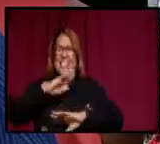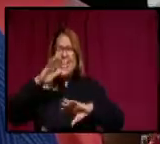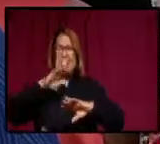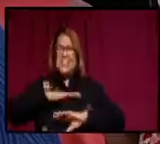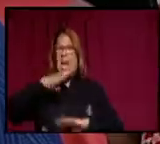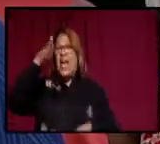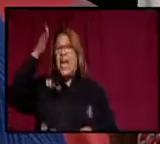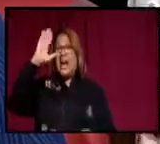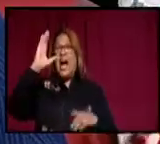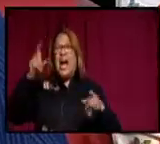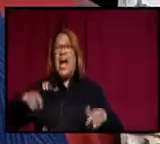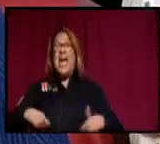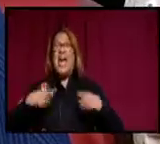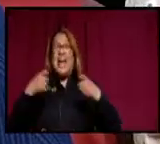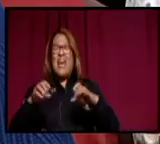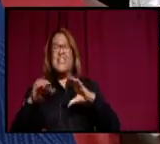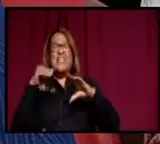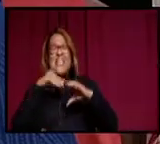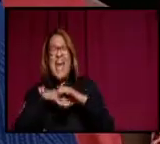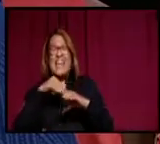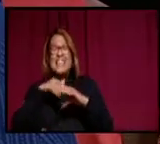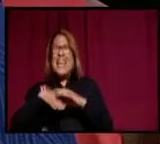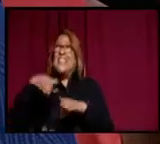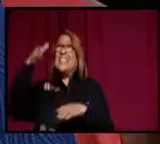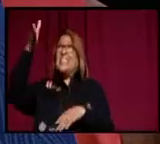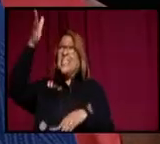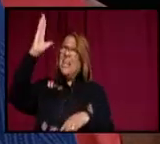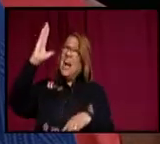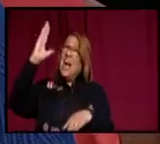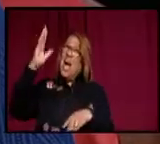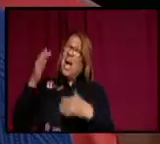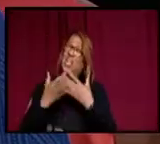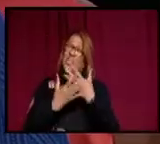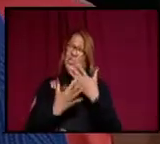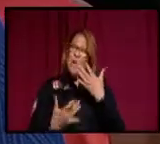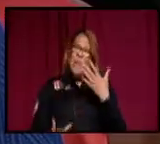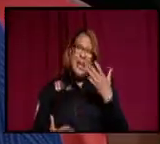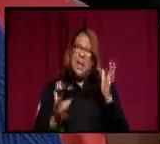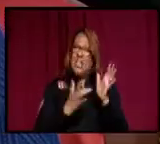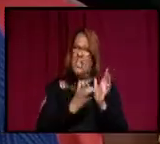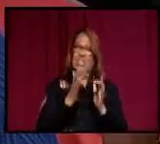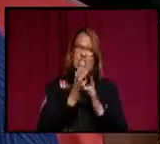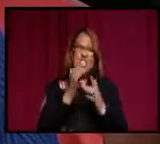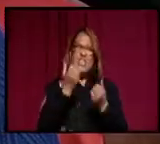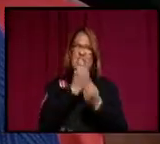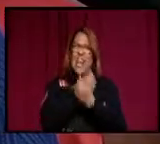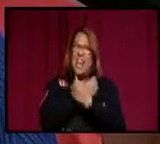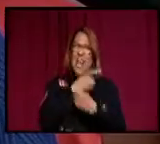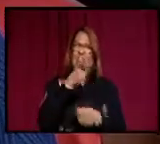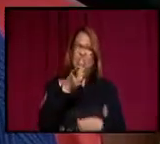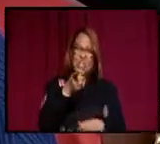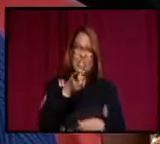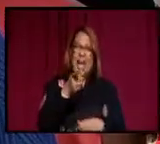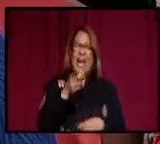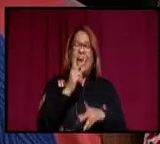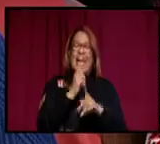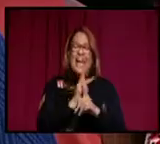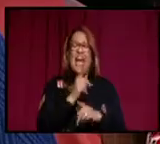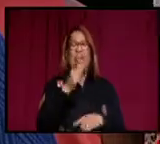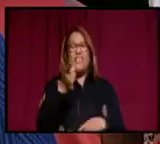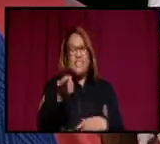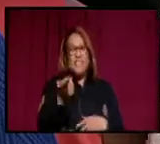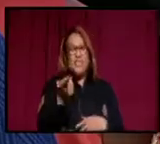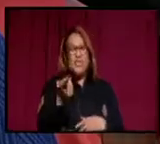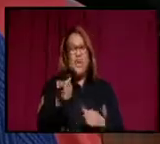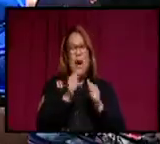and gave us access to the Father through the blood of Jesus. And he loves you tonight. God cares about you. Bless the name of the